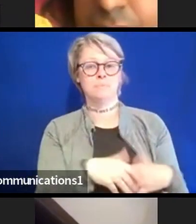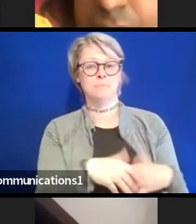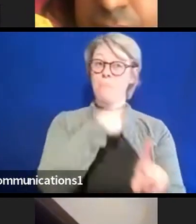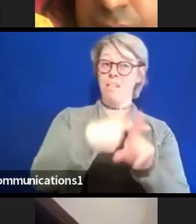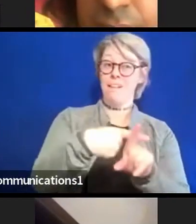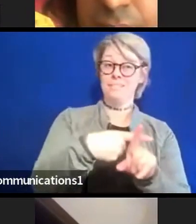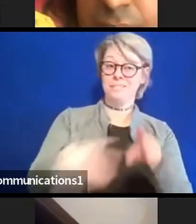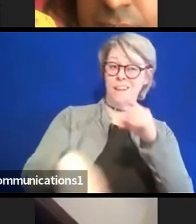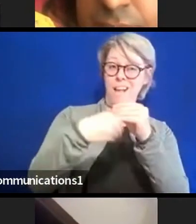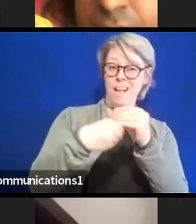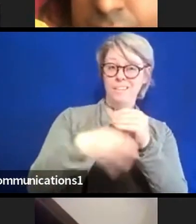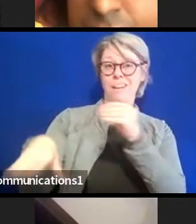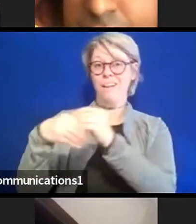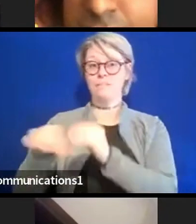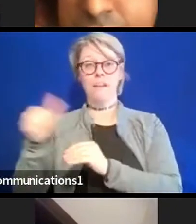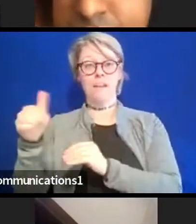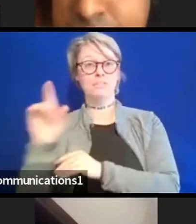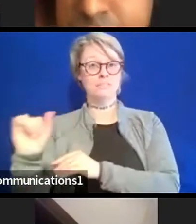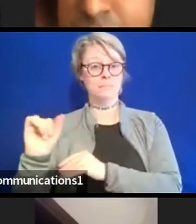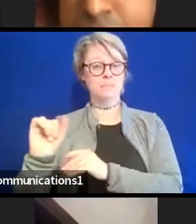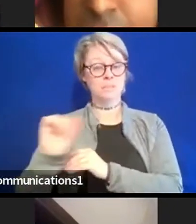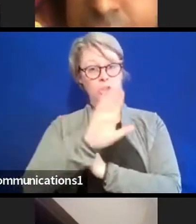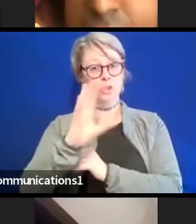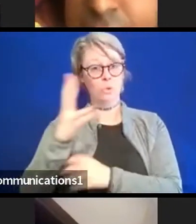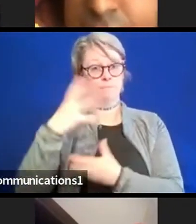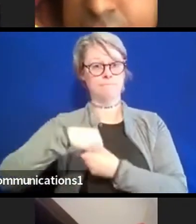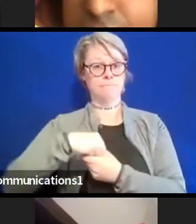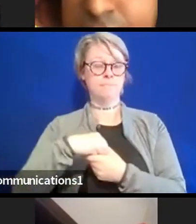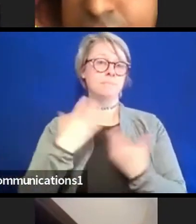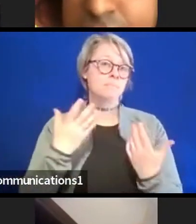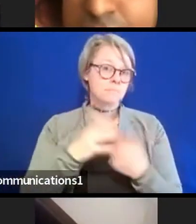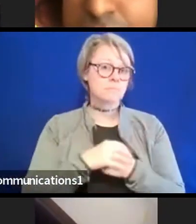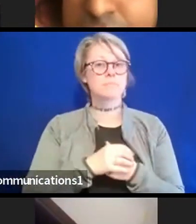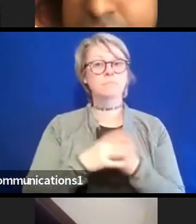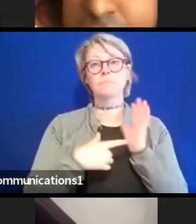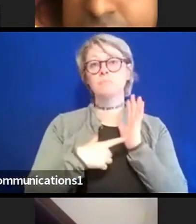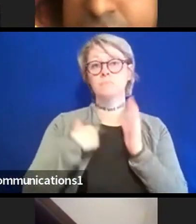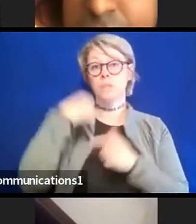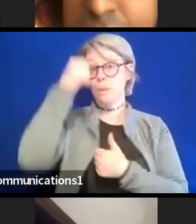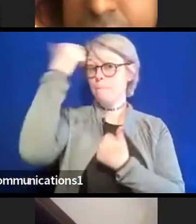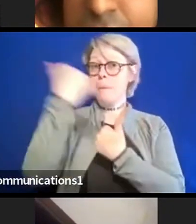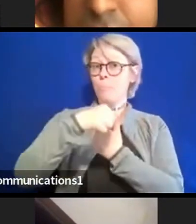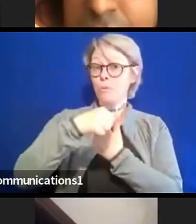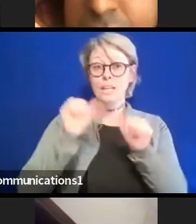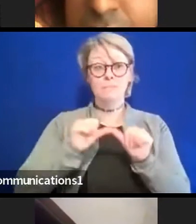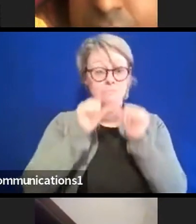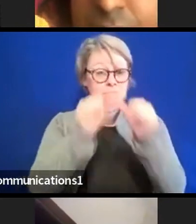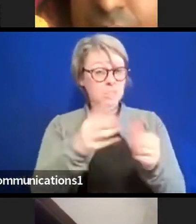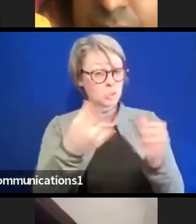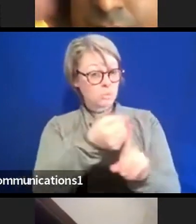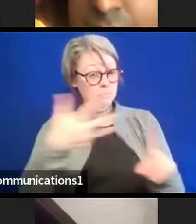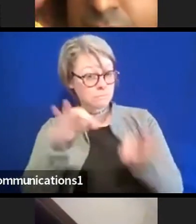compounded with other disabilities, right, that you live with, like in terms of memory. And did you want to talk about that